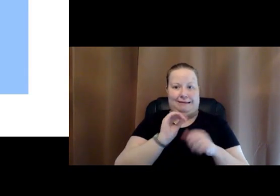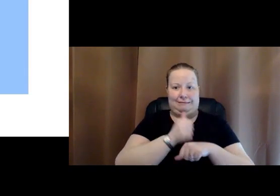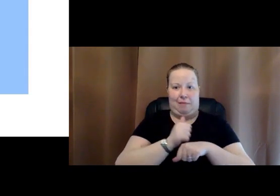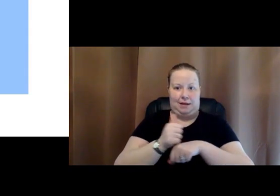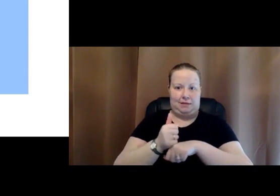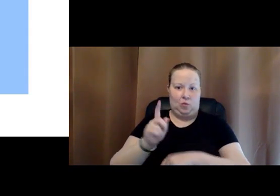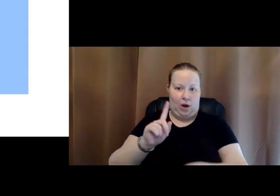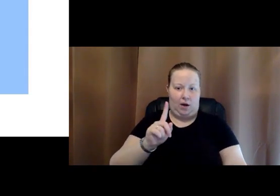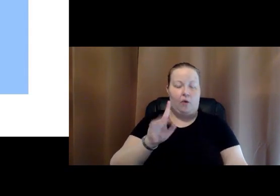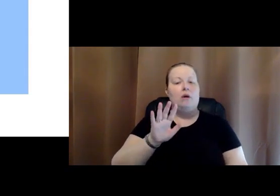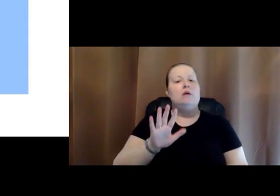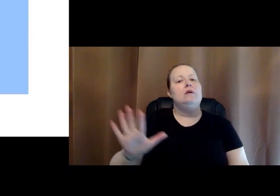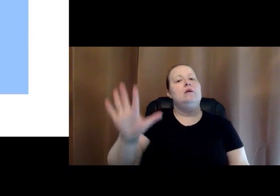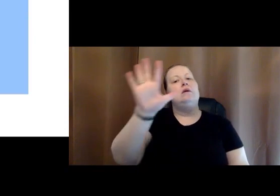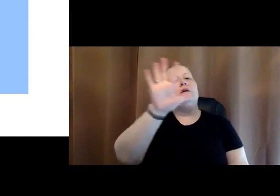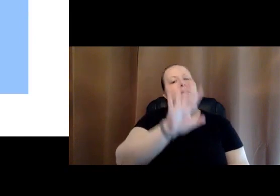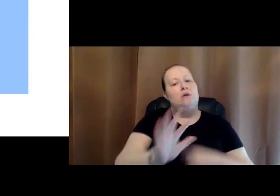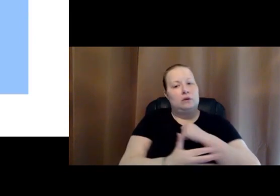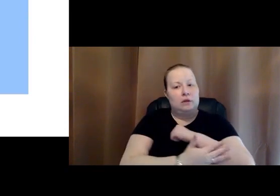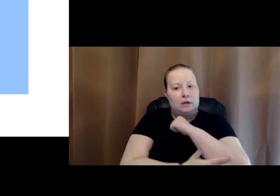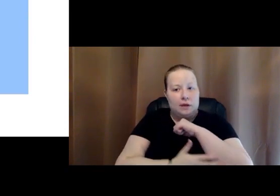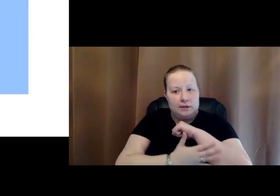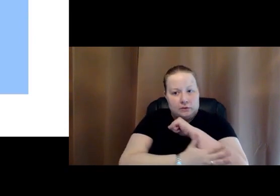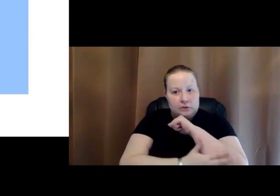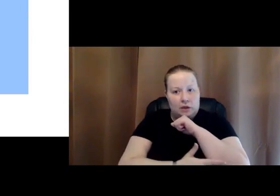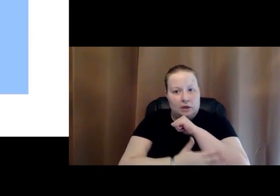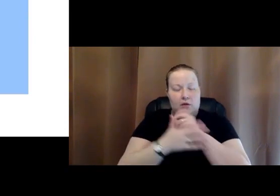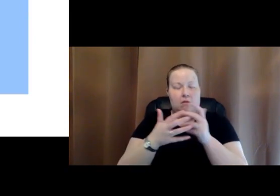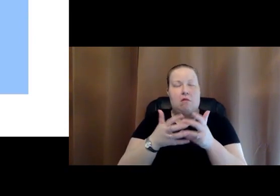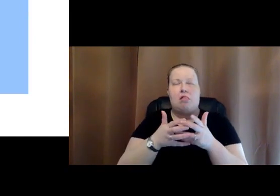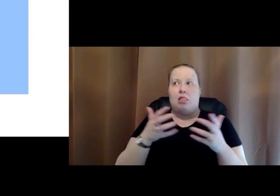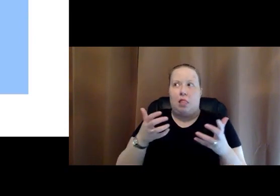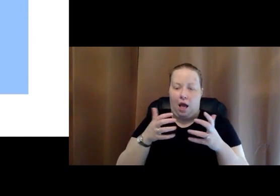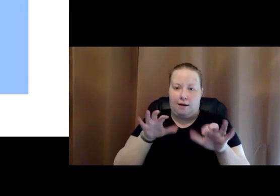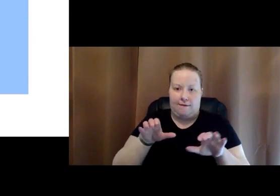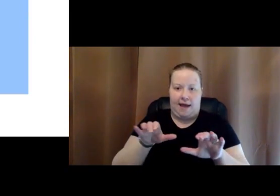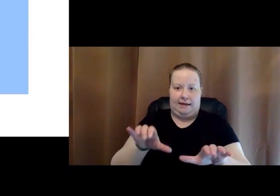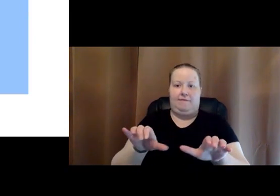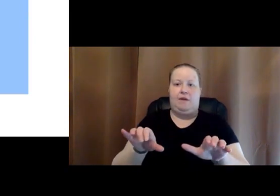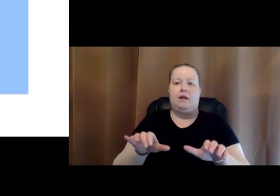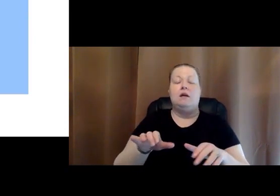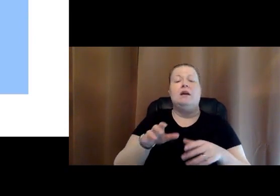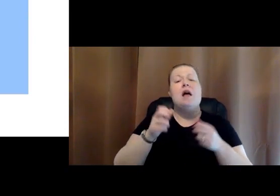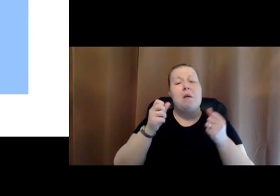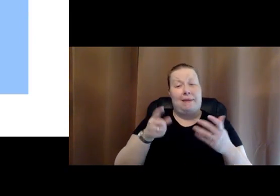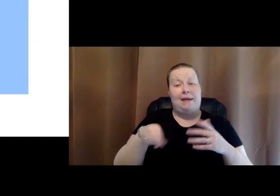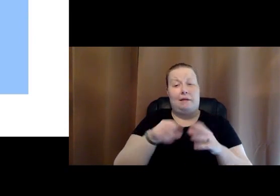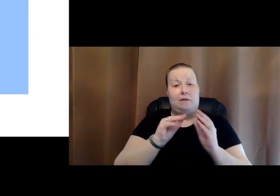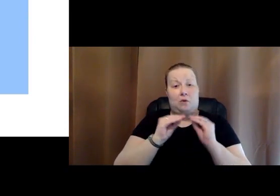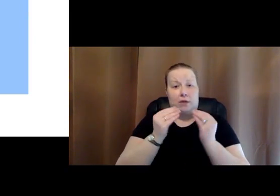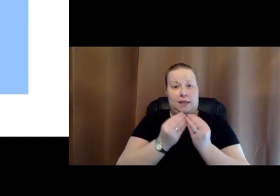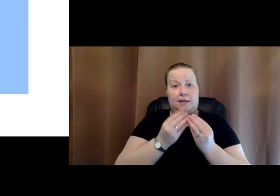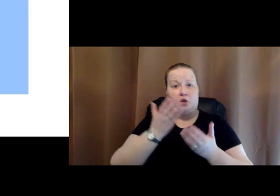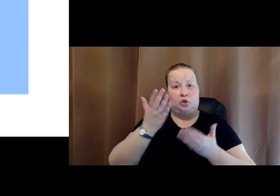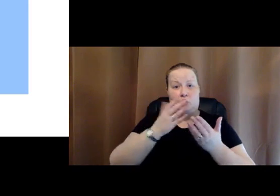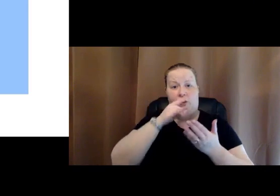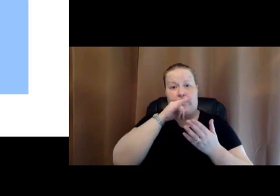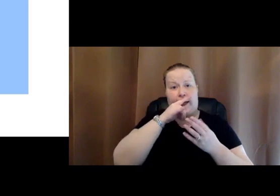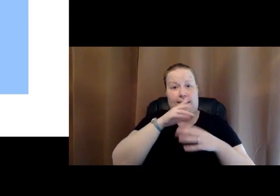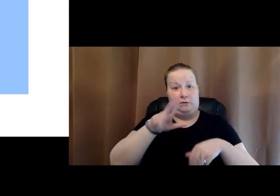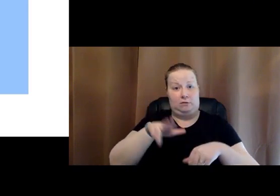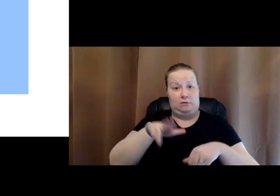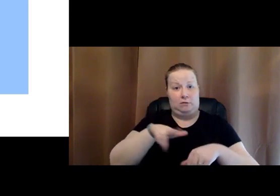over the country, lots and lots of activity. And many of these organizations obviously serve kids on a national